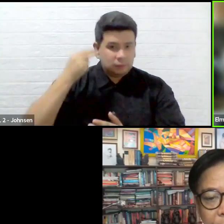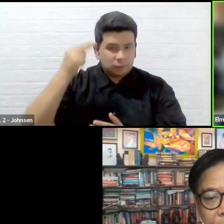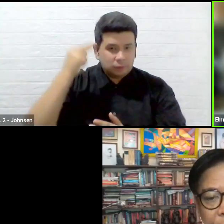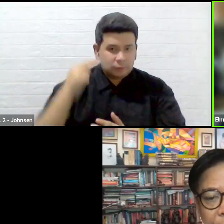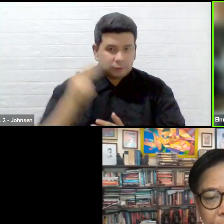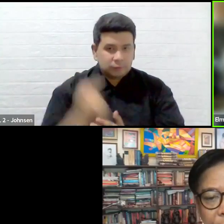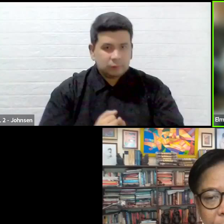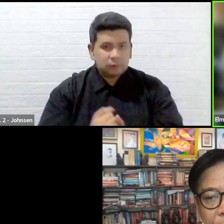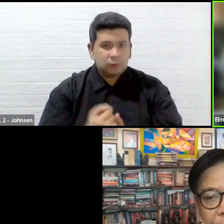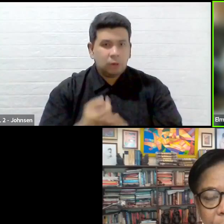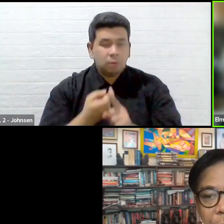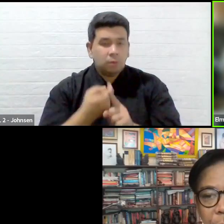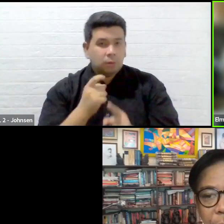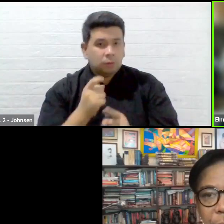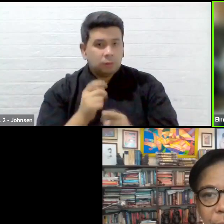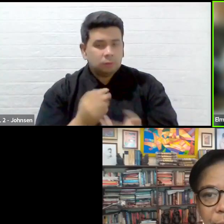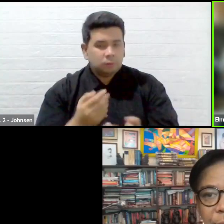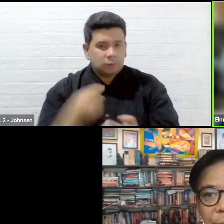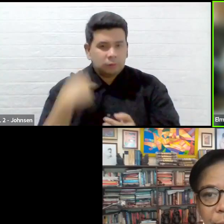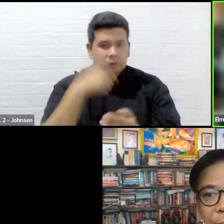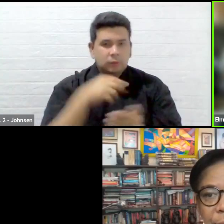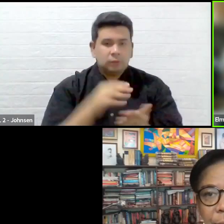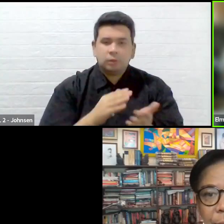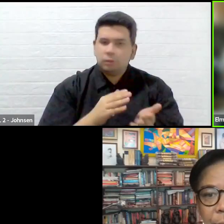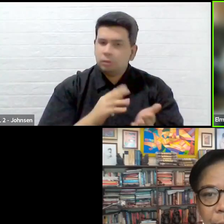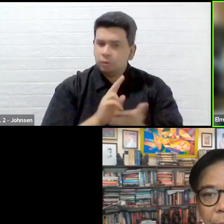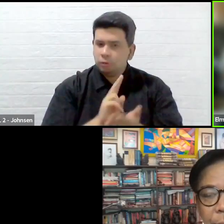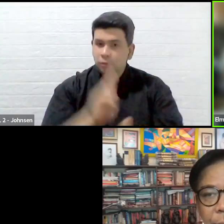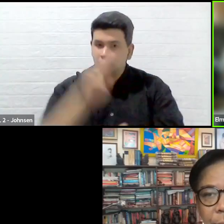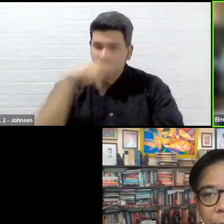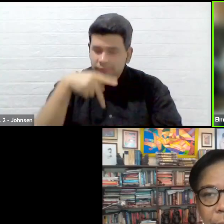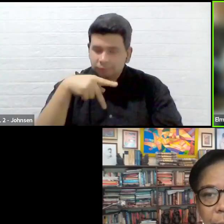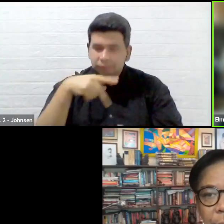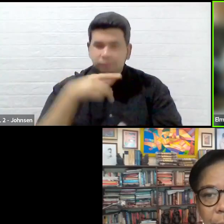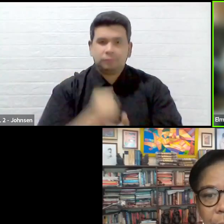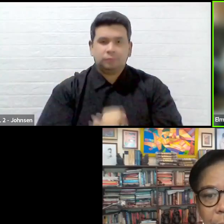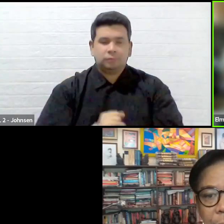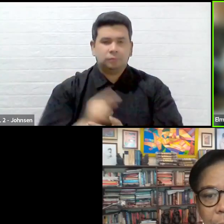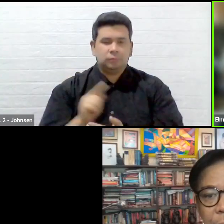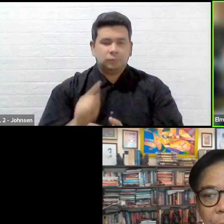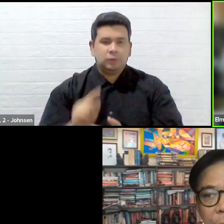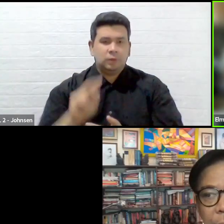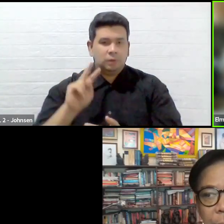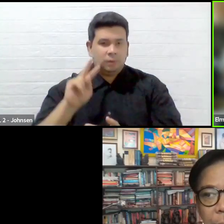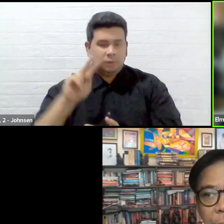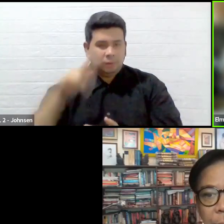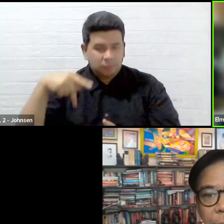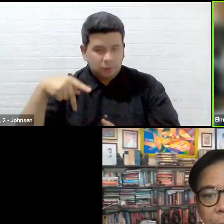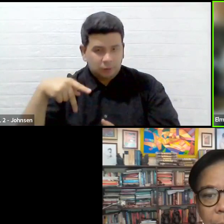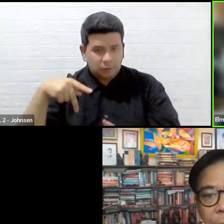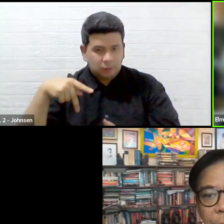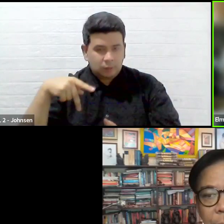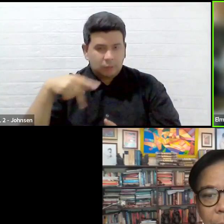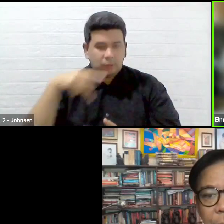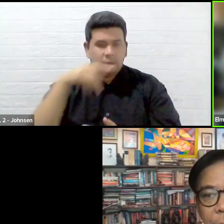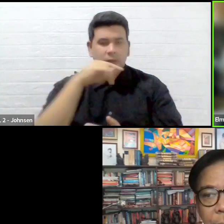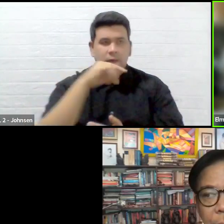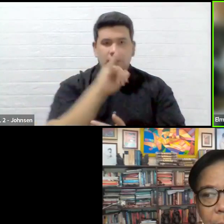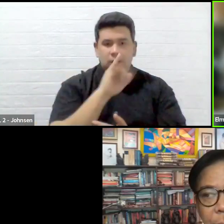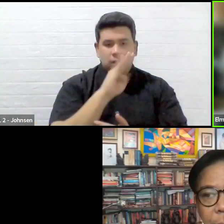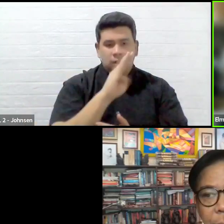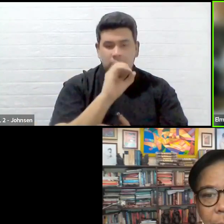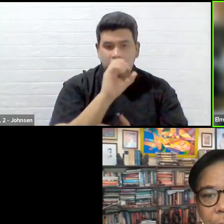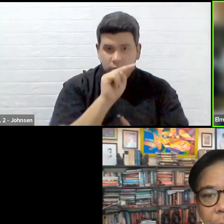the University of the Philippines. He is currently vice president of IBON International, chair of the ACT